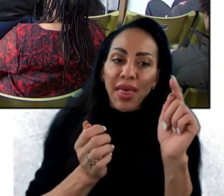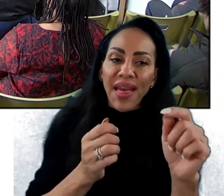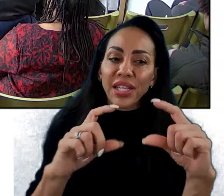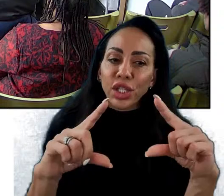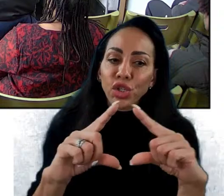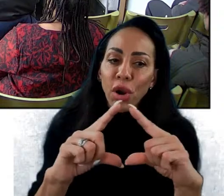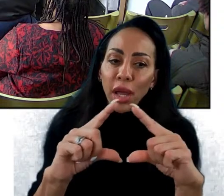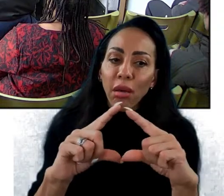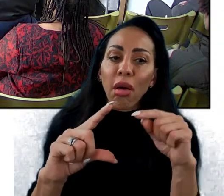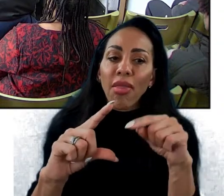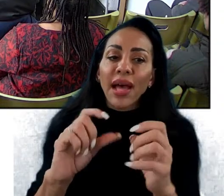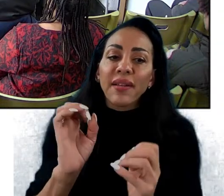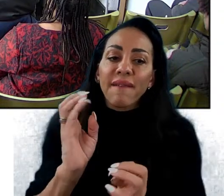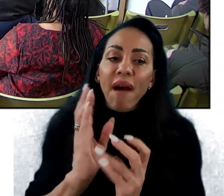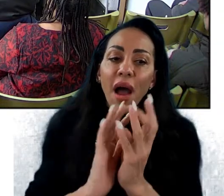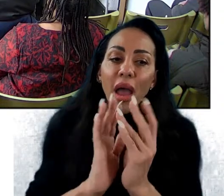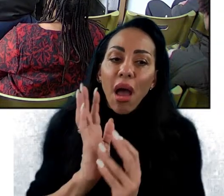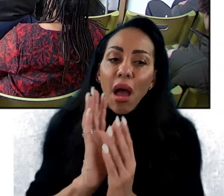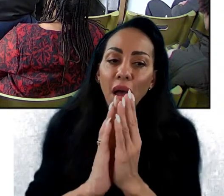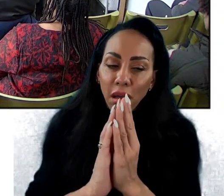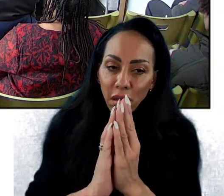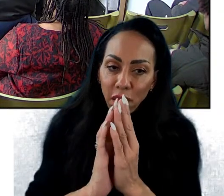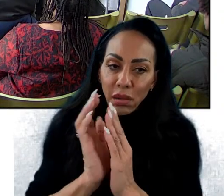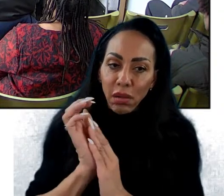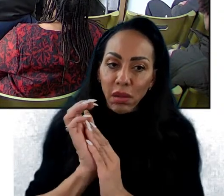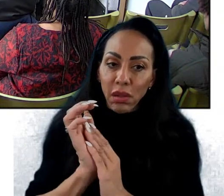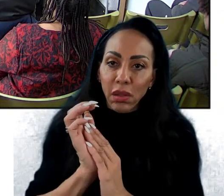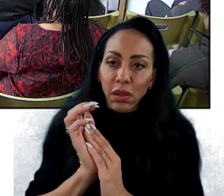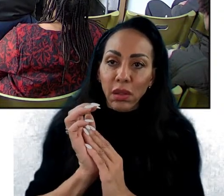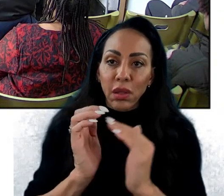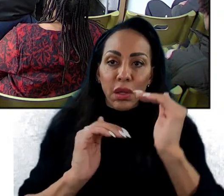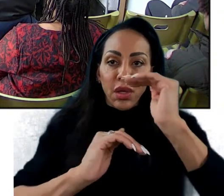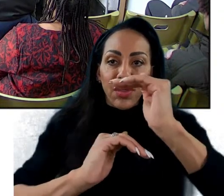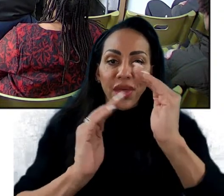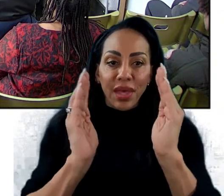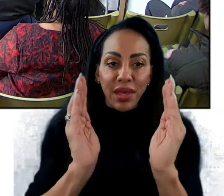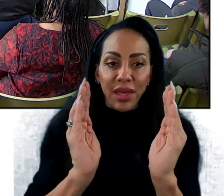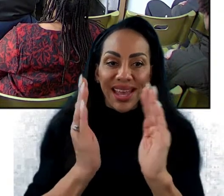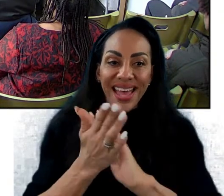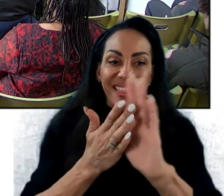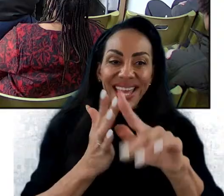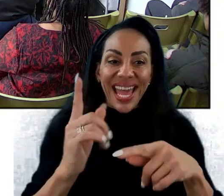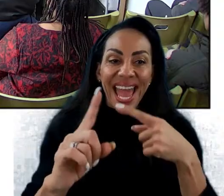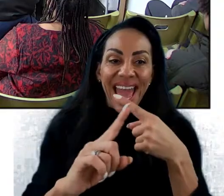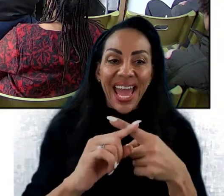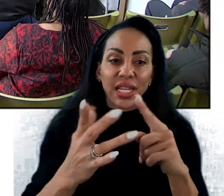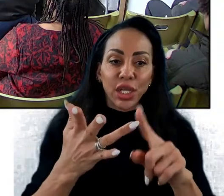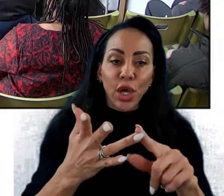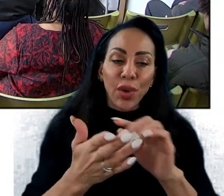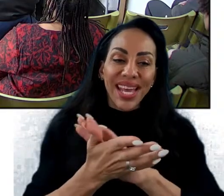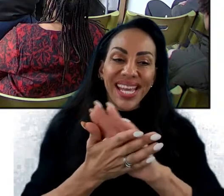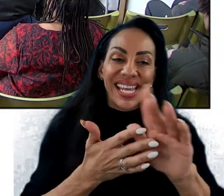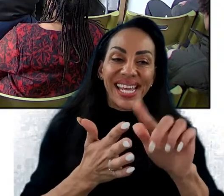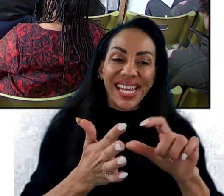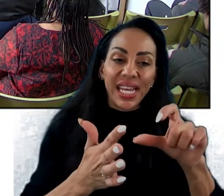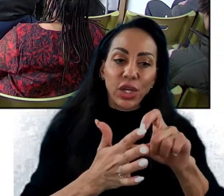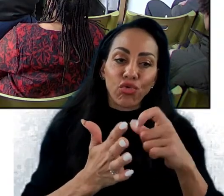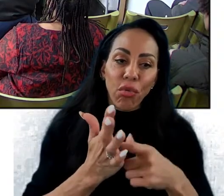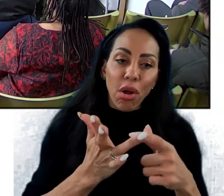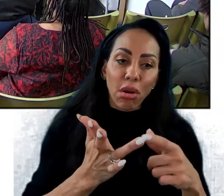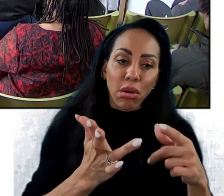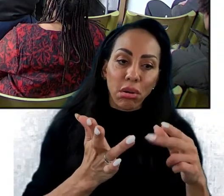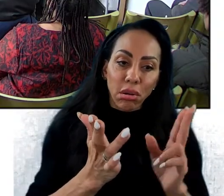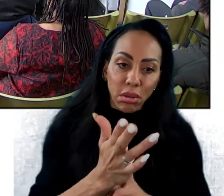fire. The cube, or a hexahedron, is earth. The